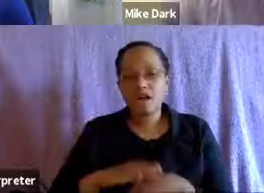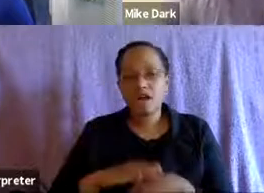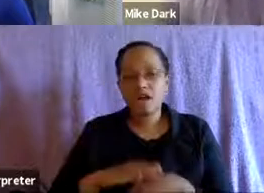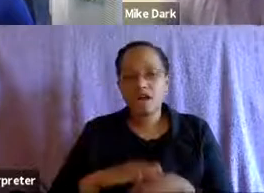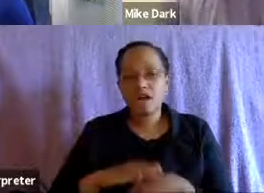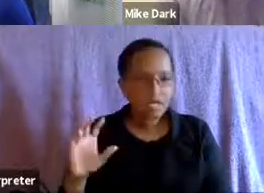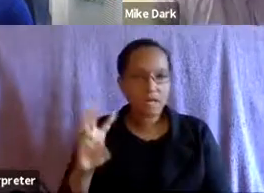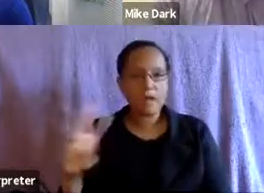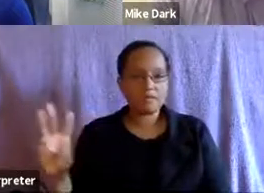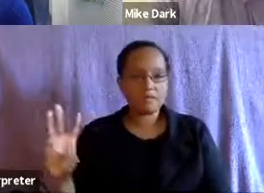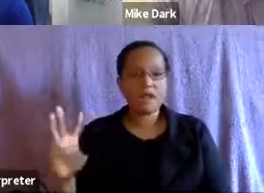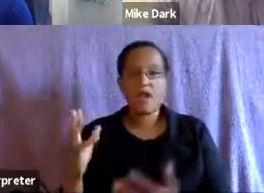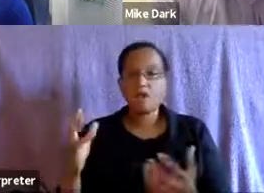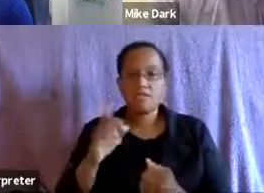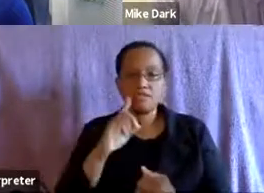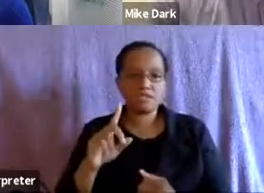think it's just